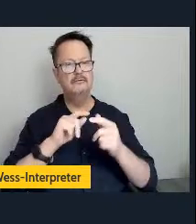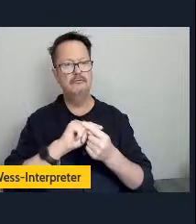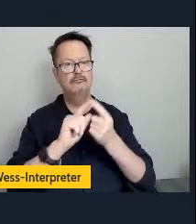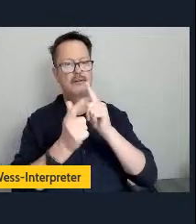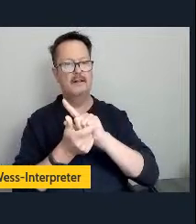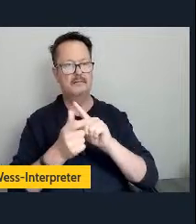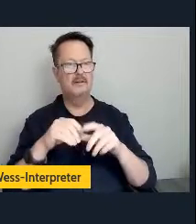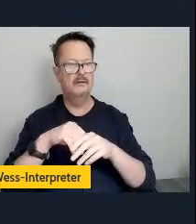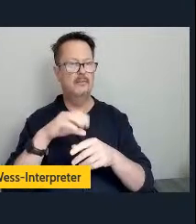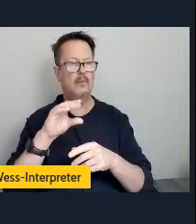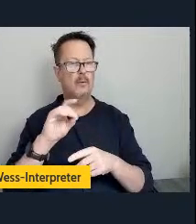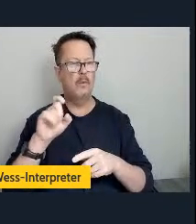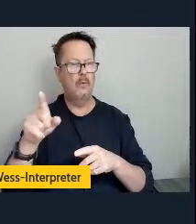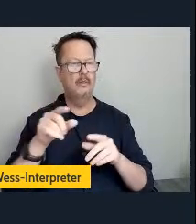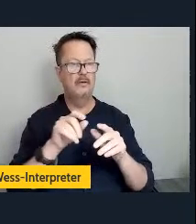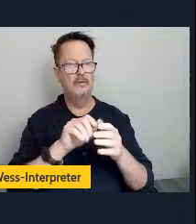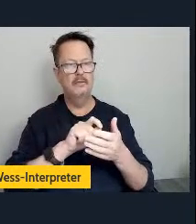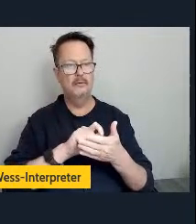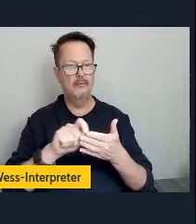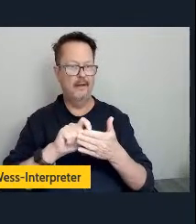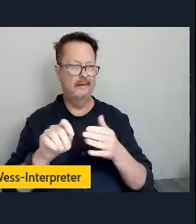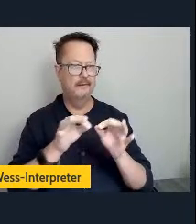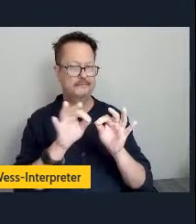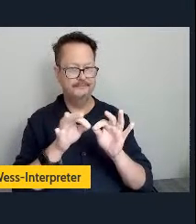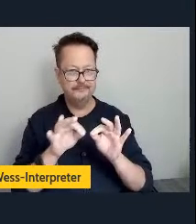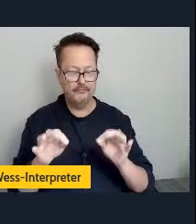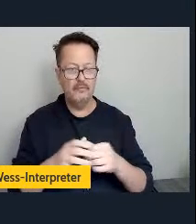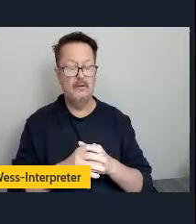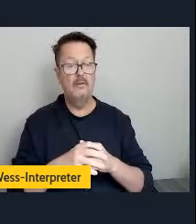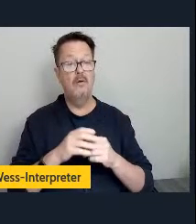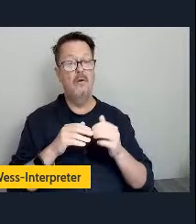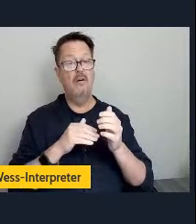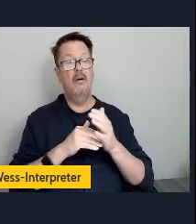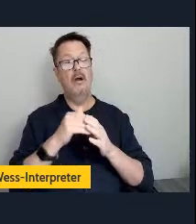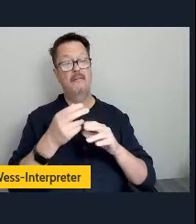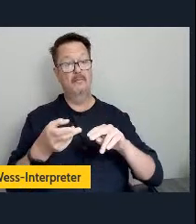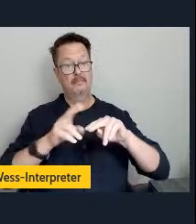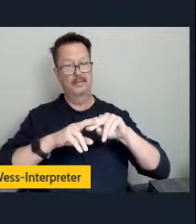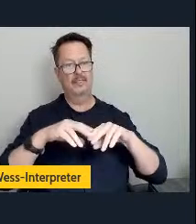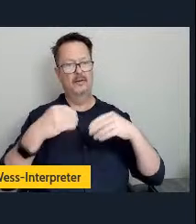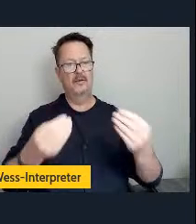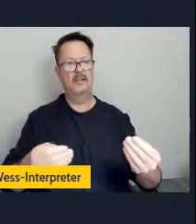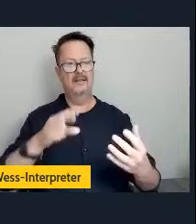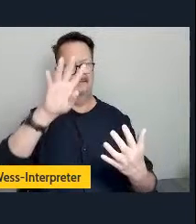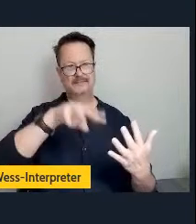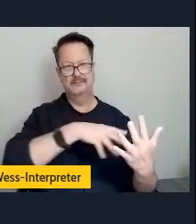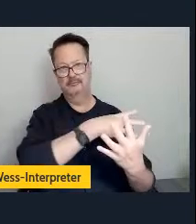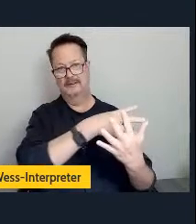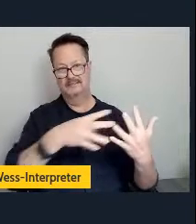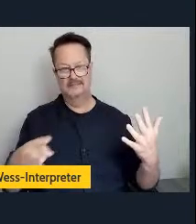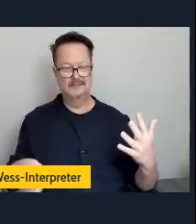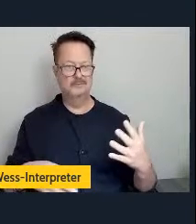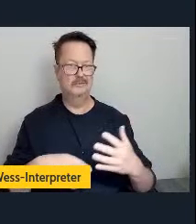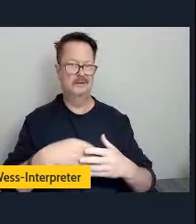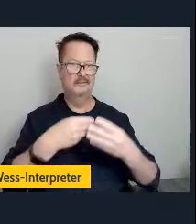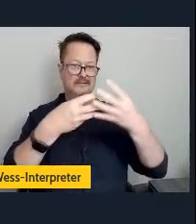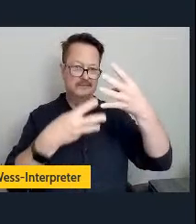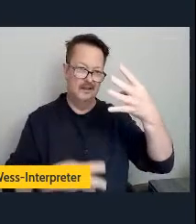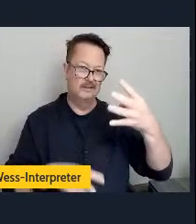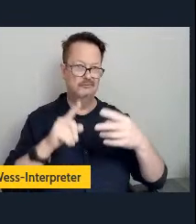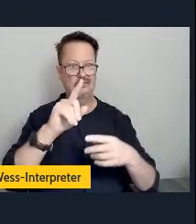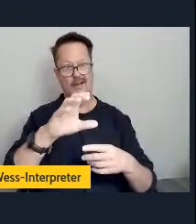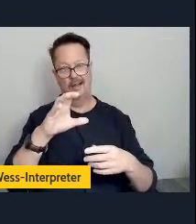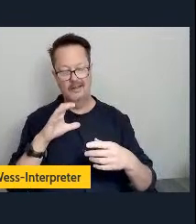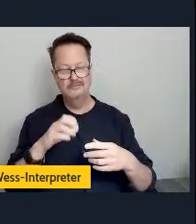writing. And on top of that, builders are often given spreadsheets with dozens or hundreds of security compliance